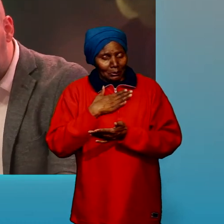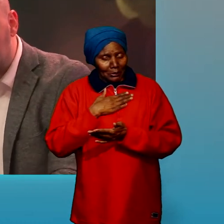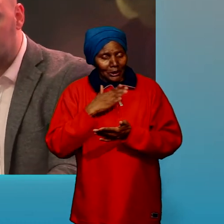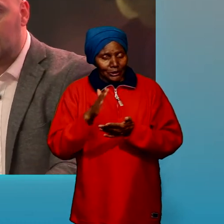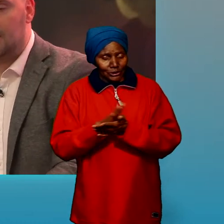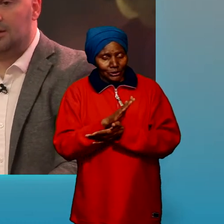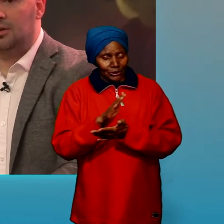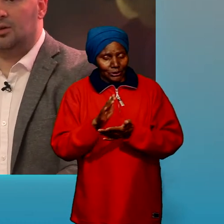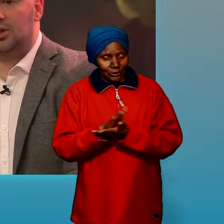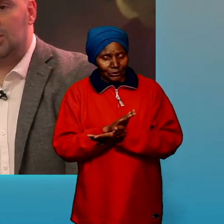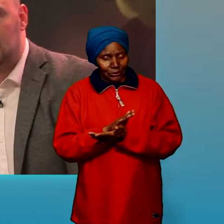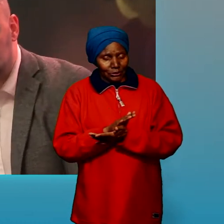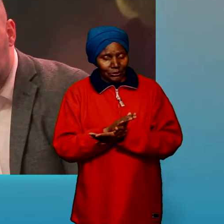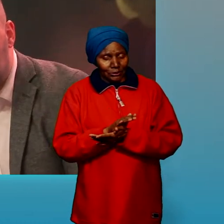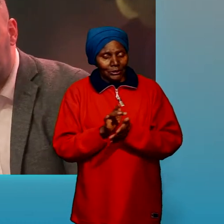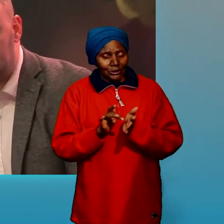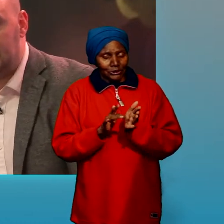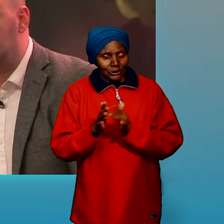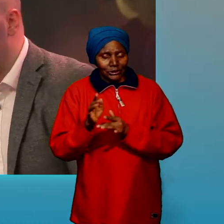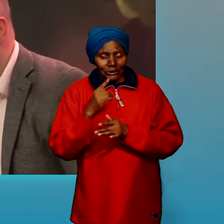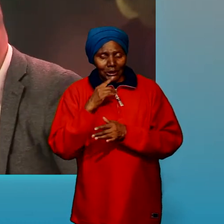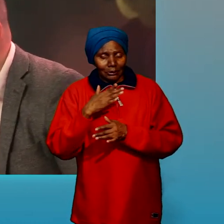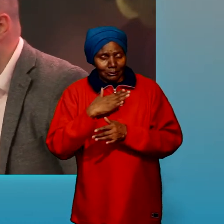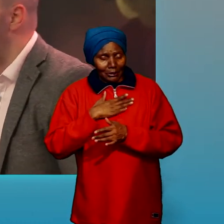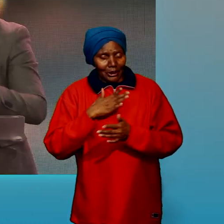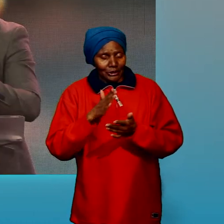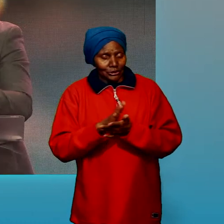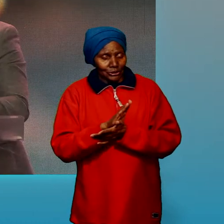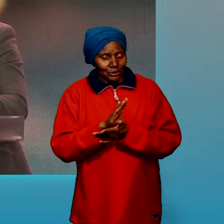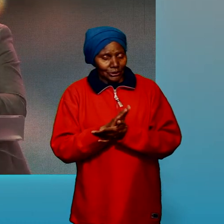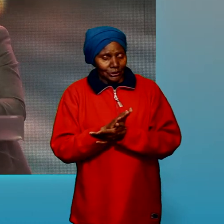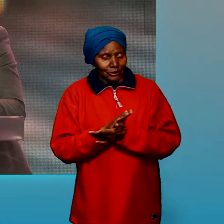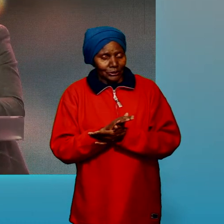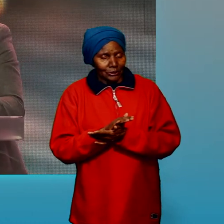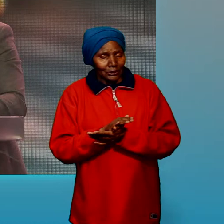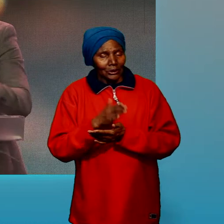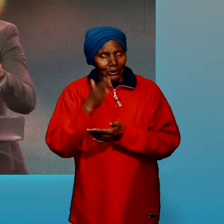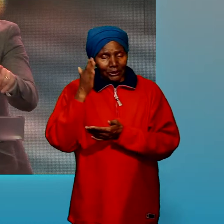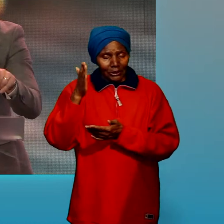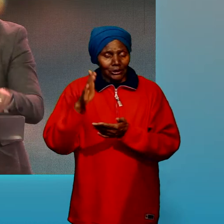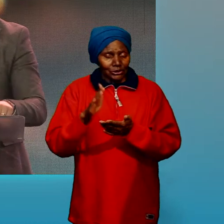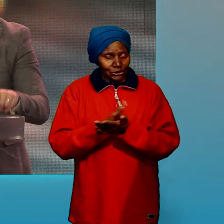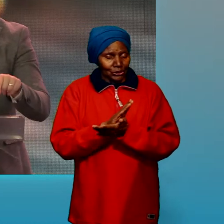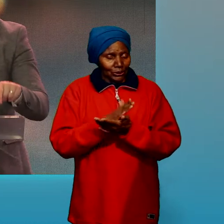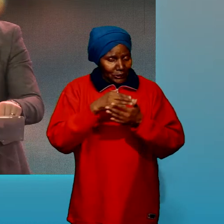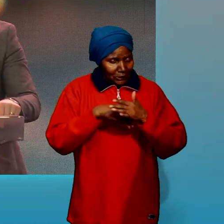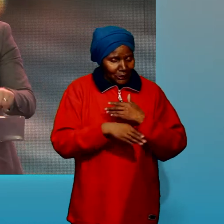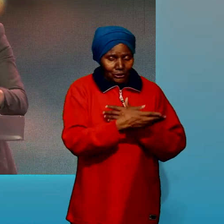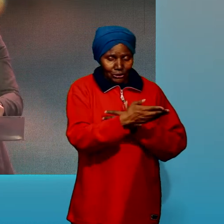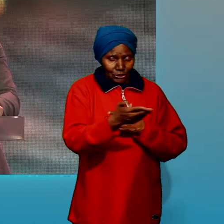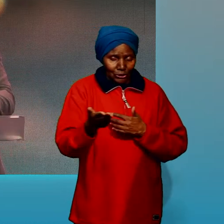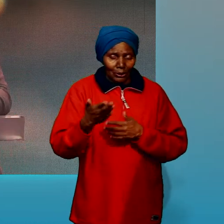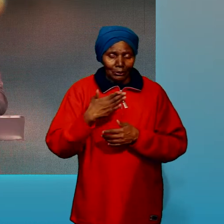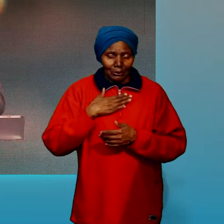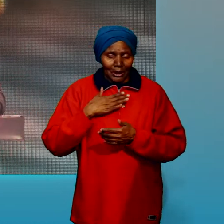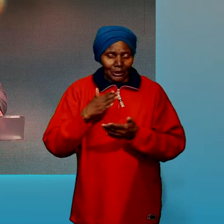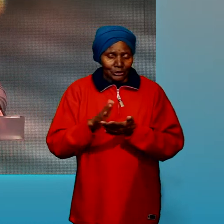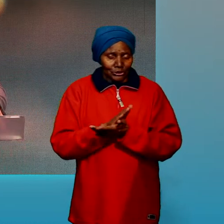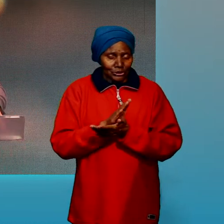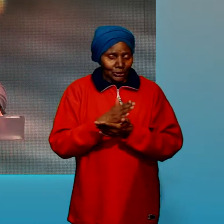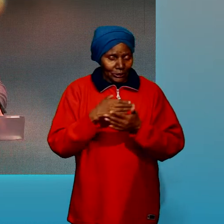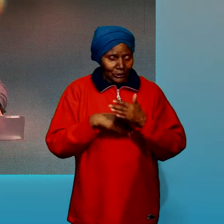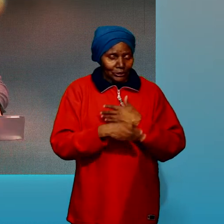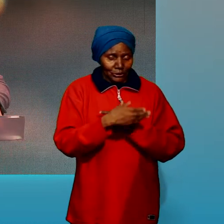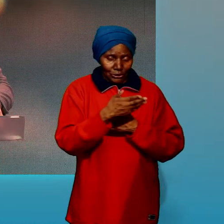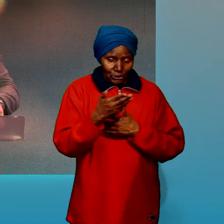my joy, not your joy in you, his joy in you, my joy may be